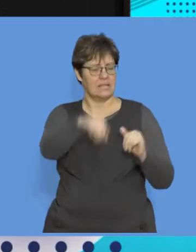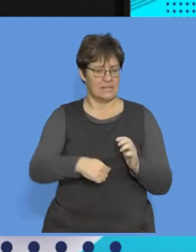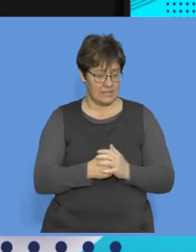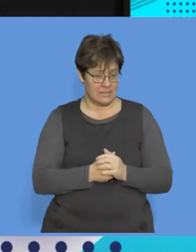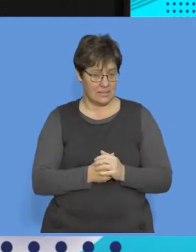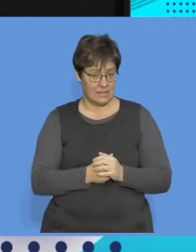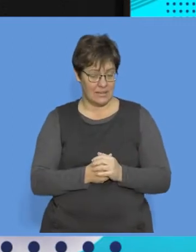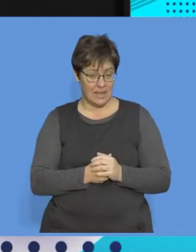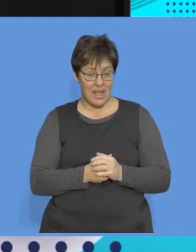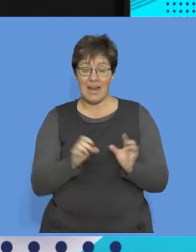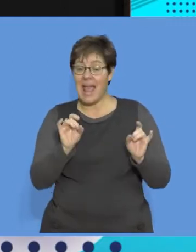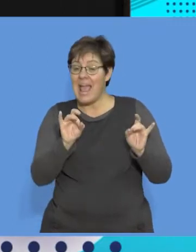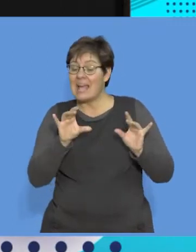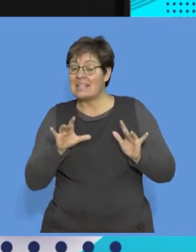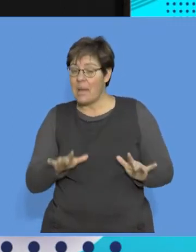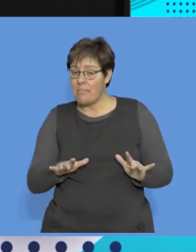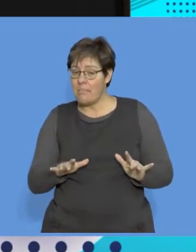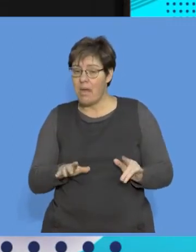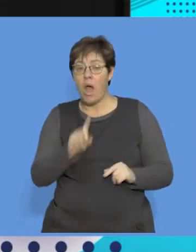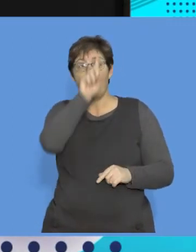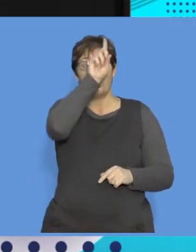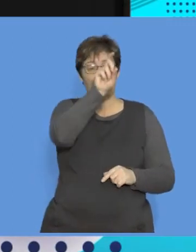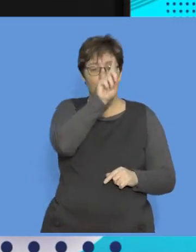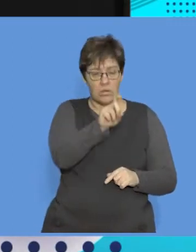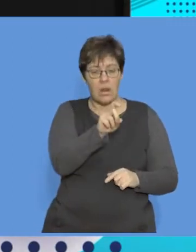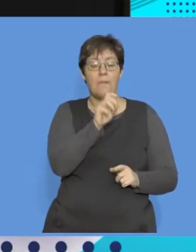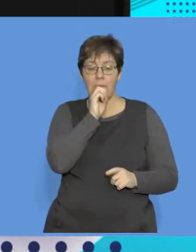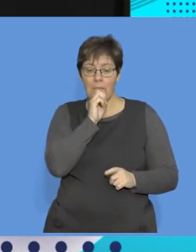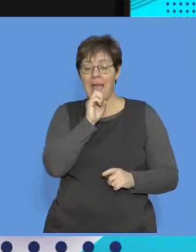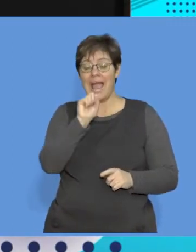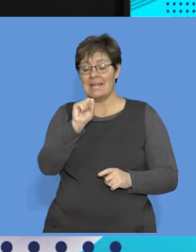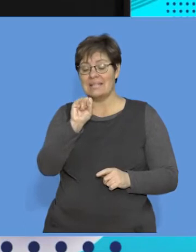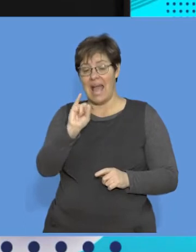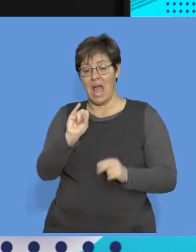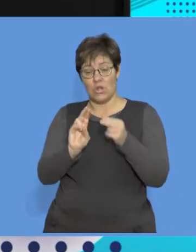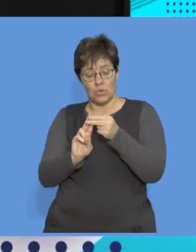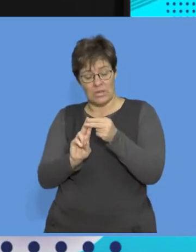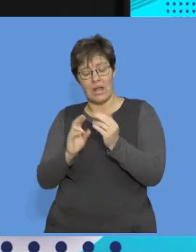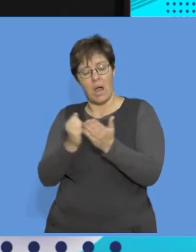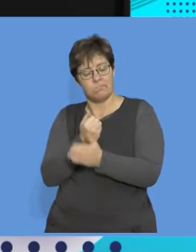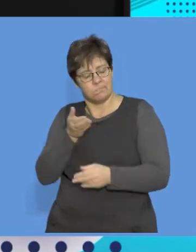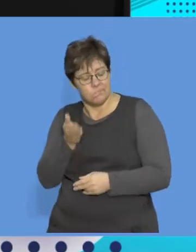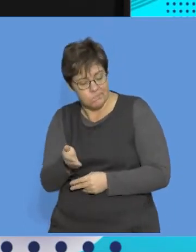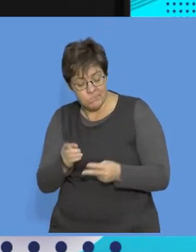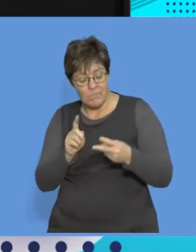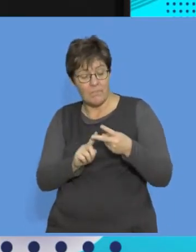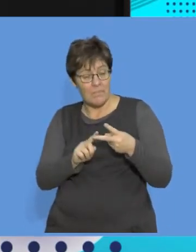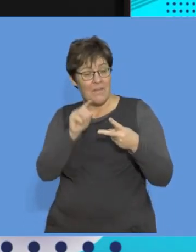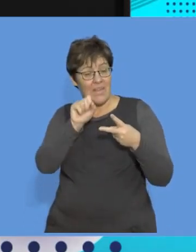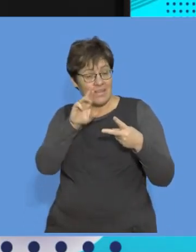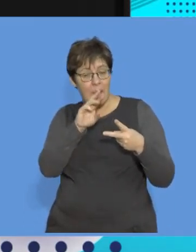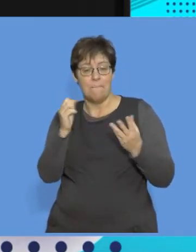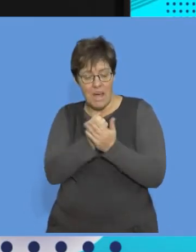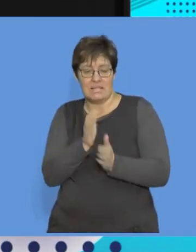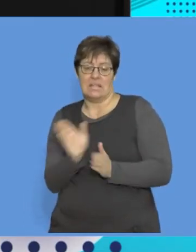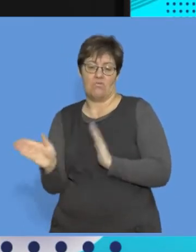make sure that you've answered every question with an SI unit, and if it's a vector quantity, add the direction to it.